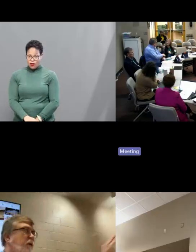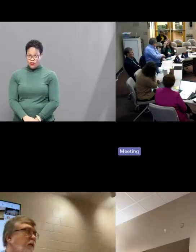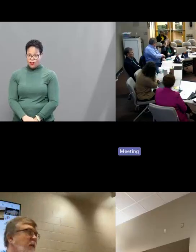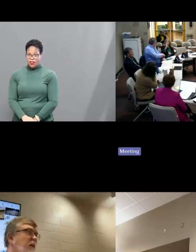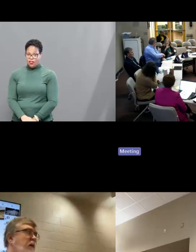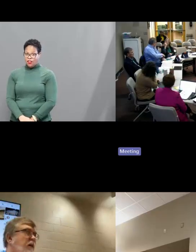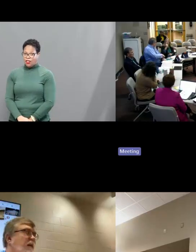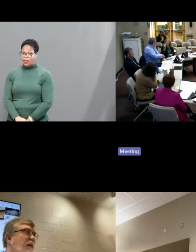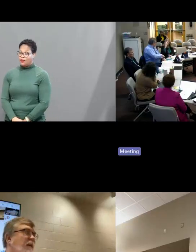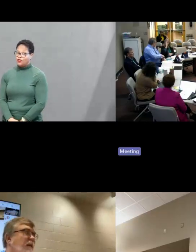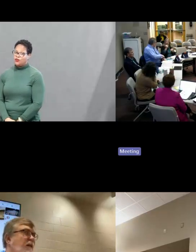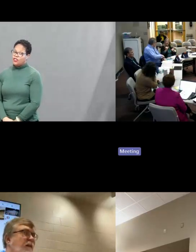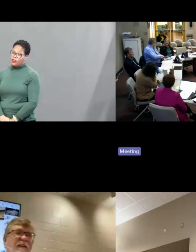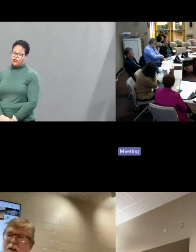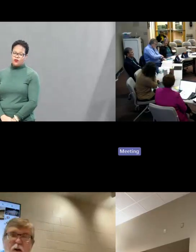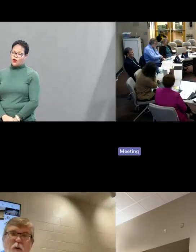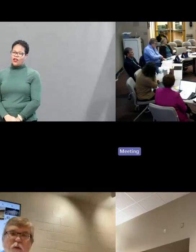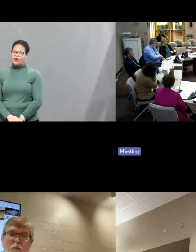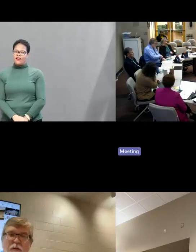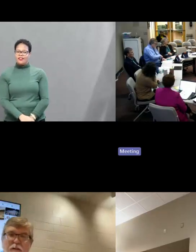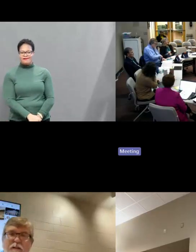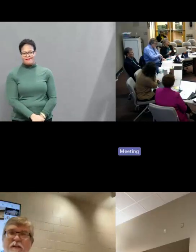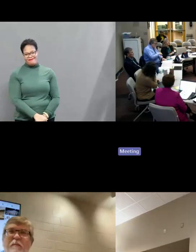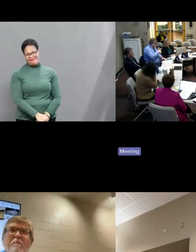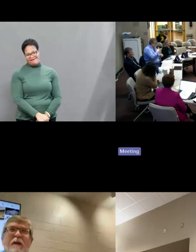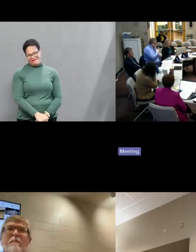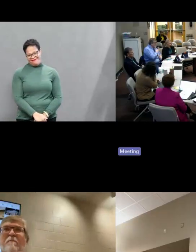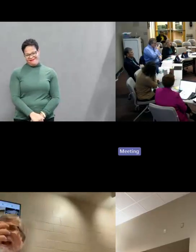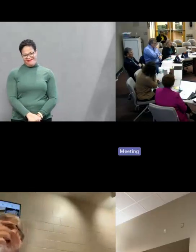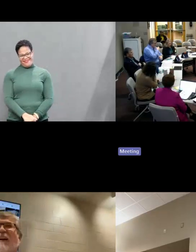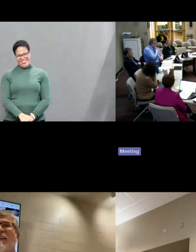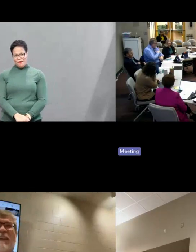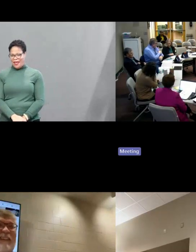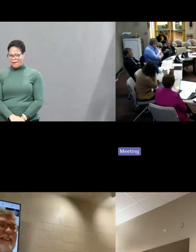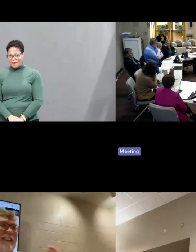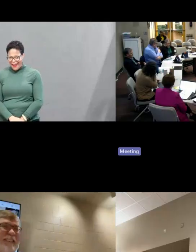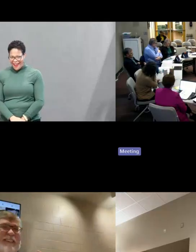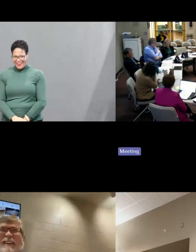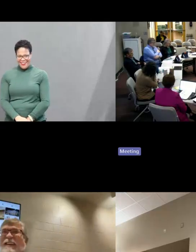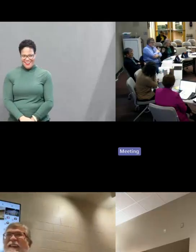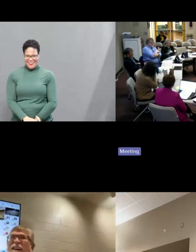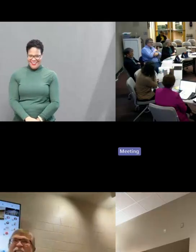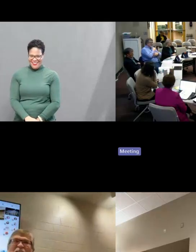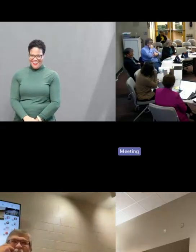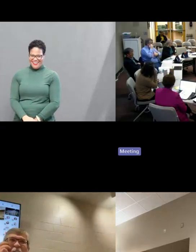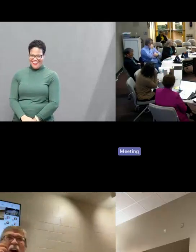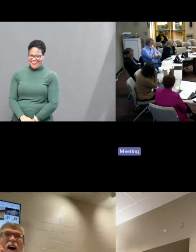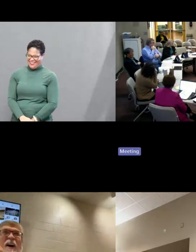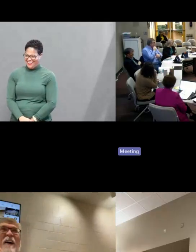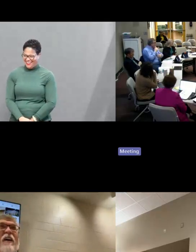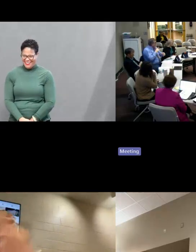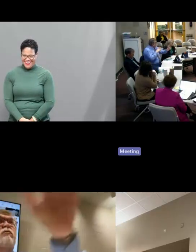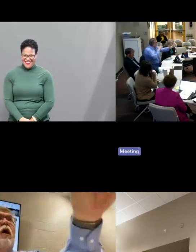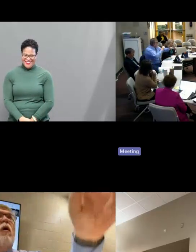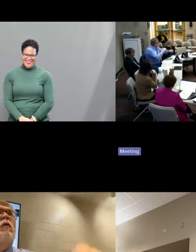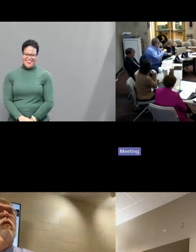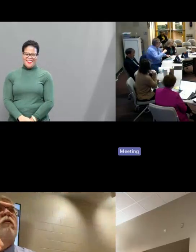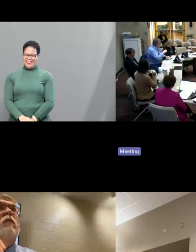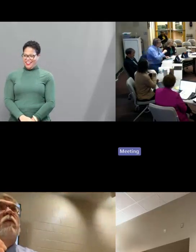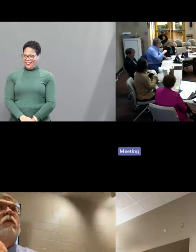until 12. Yeah, that means that's why you're so smart now, Kevin. You made me mad.